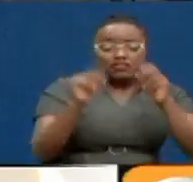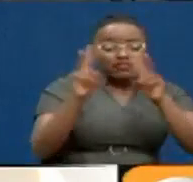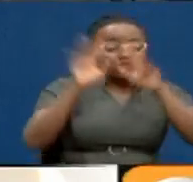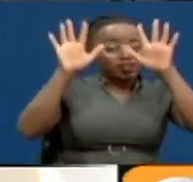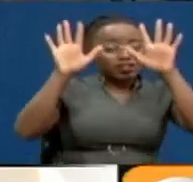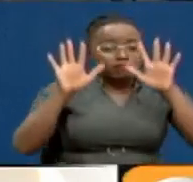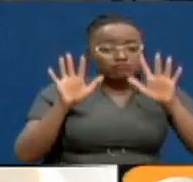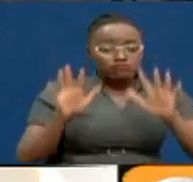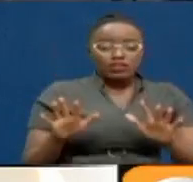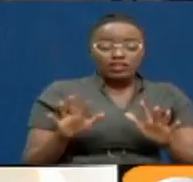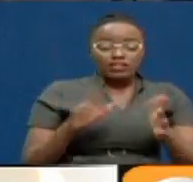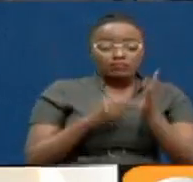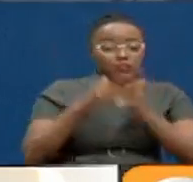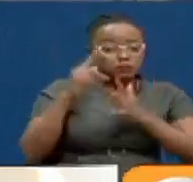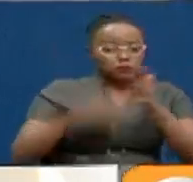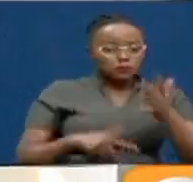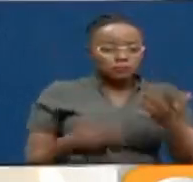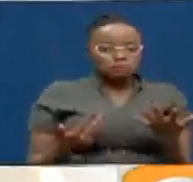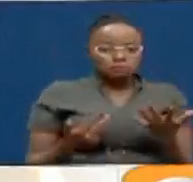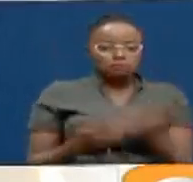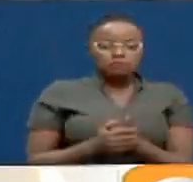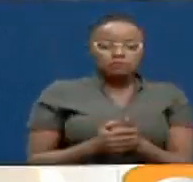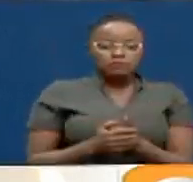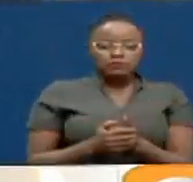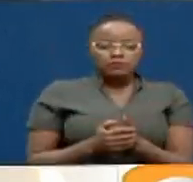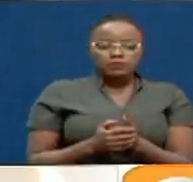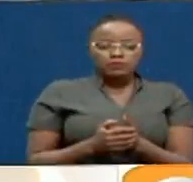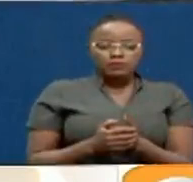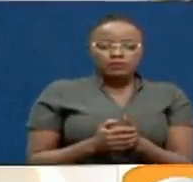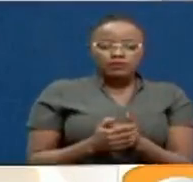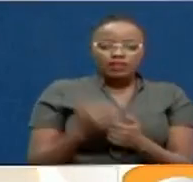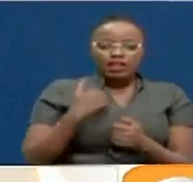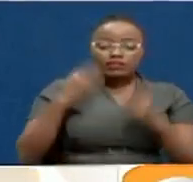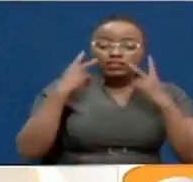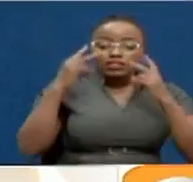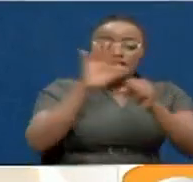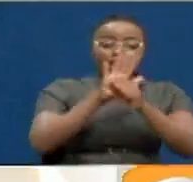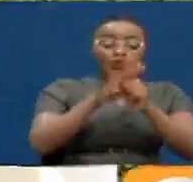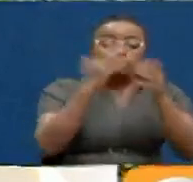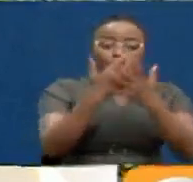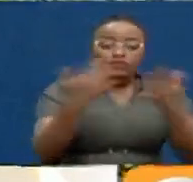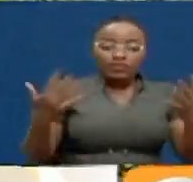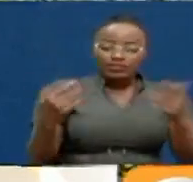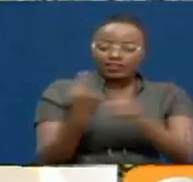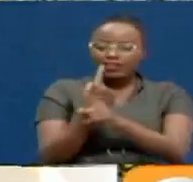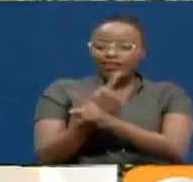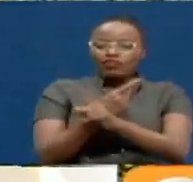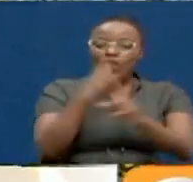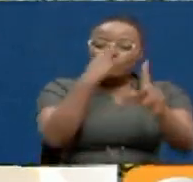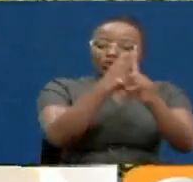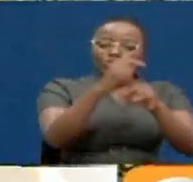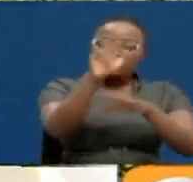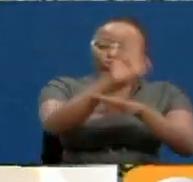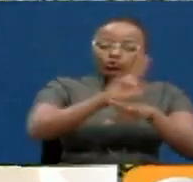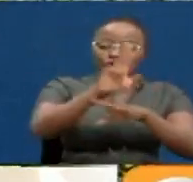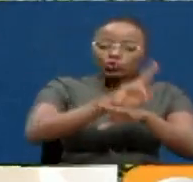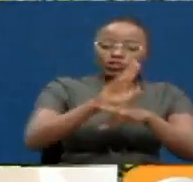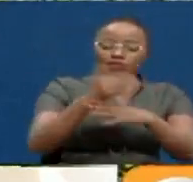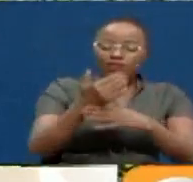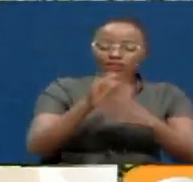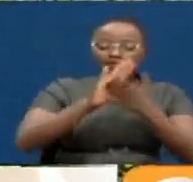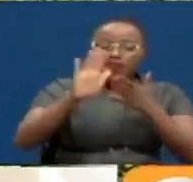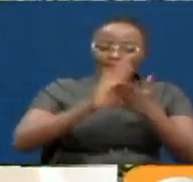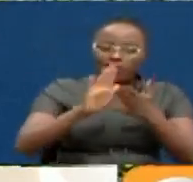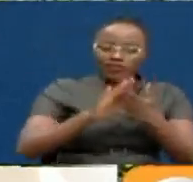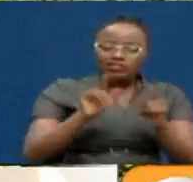crucial. So it brings in a lot of things, you know, the type of tools you require, the speed at which you run the machine and all